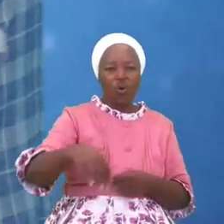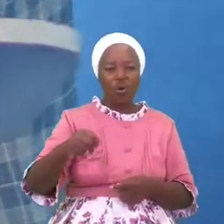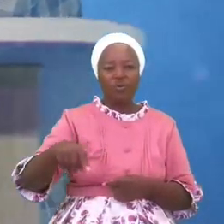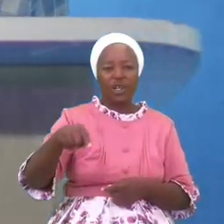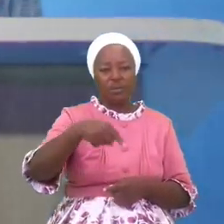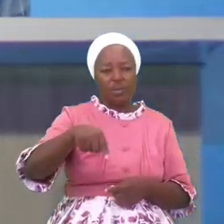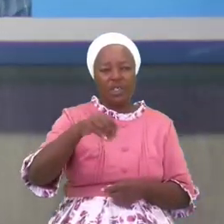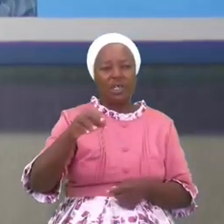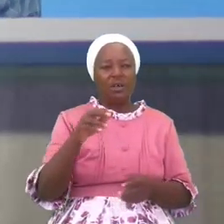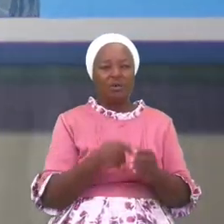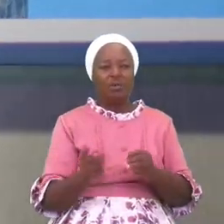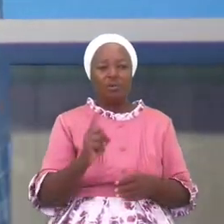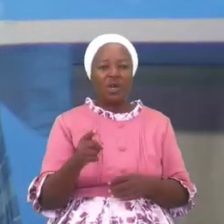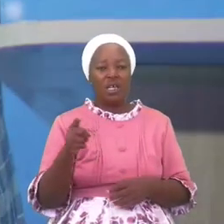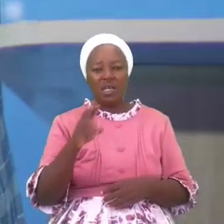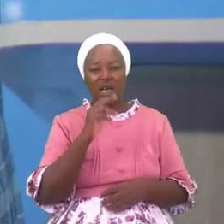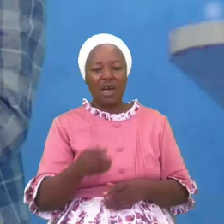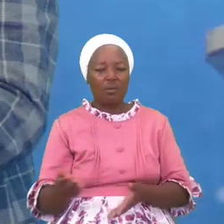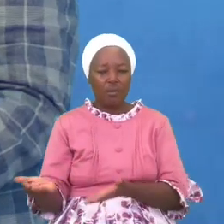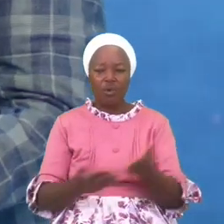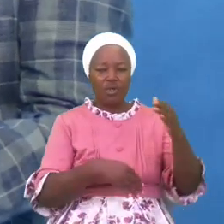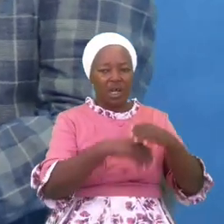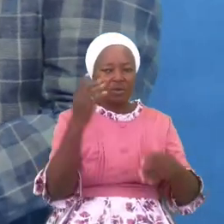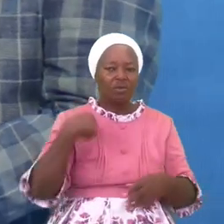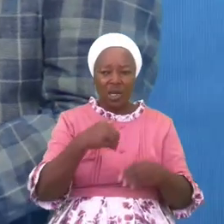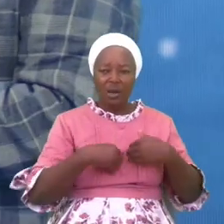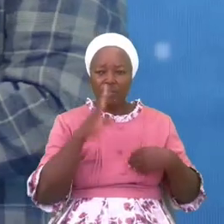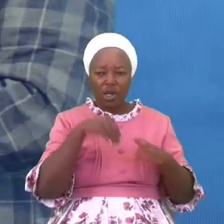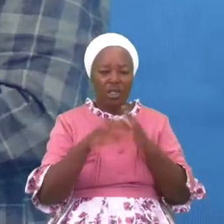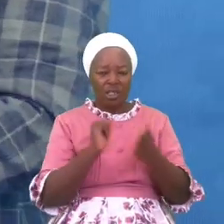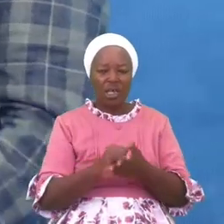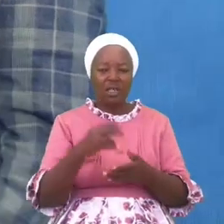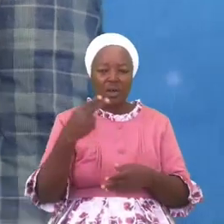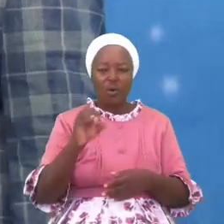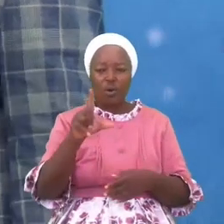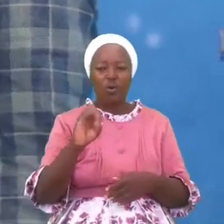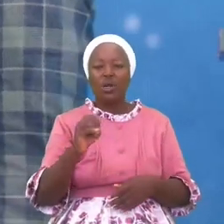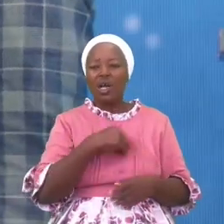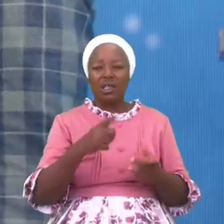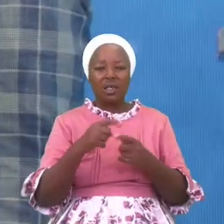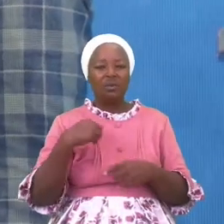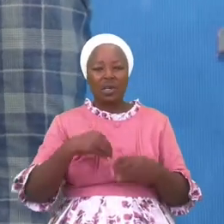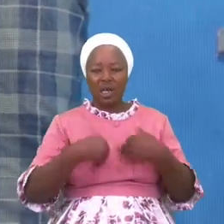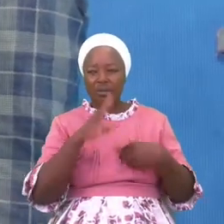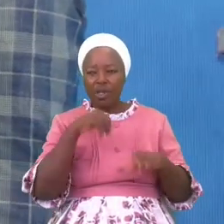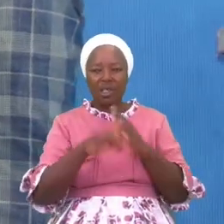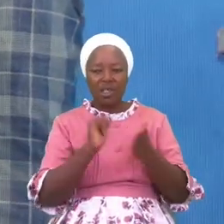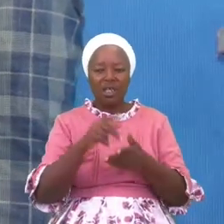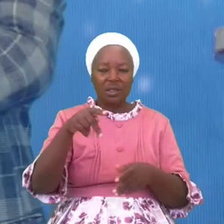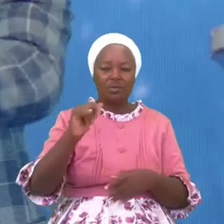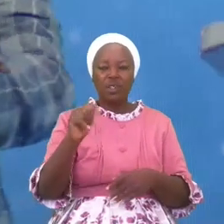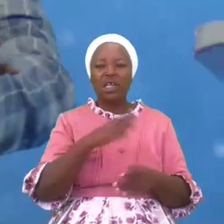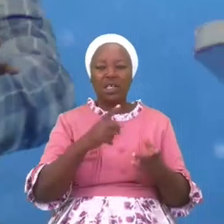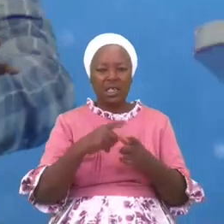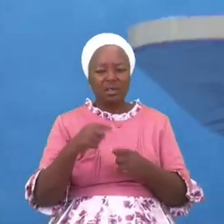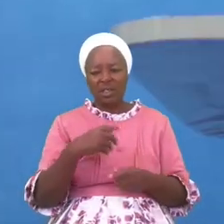the trench, we have been in the ditch, and then we say, I want to come out of this ditch.